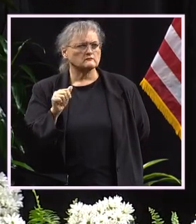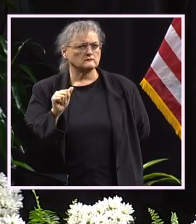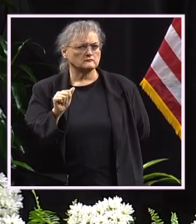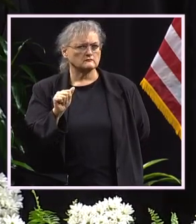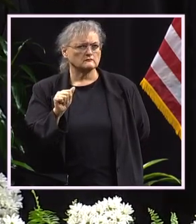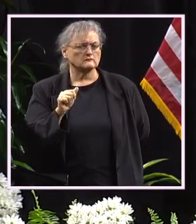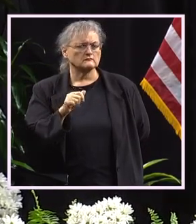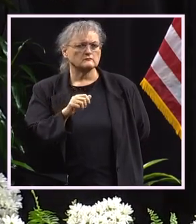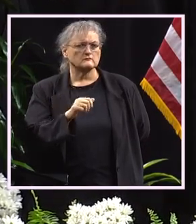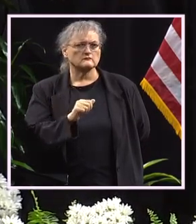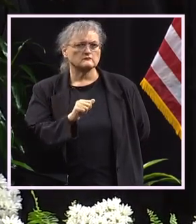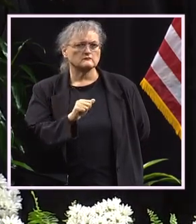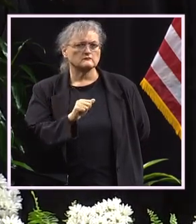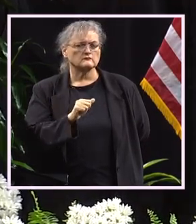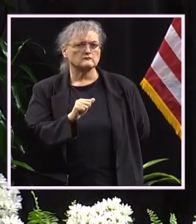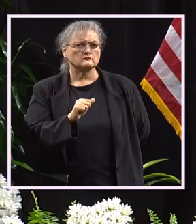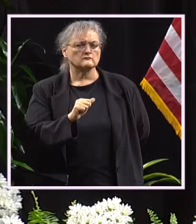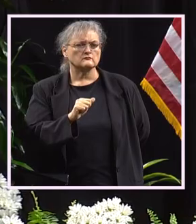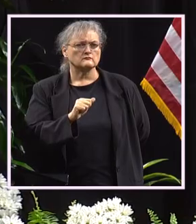Architecture.